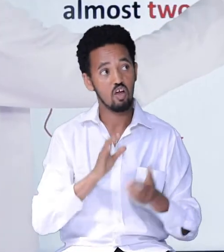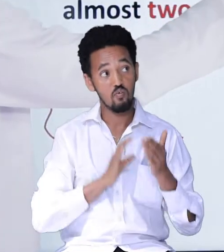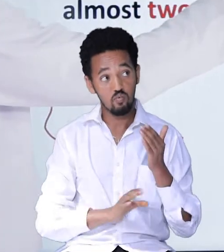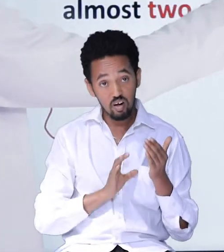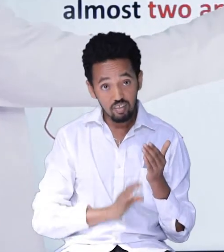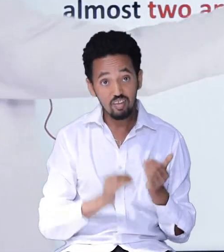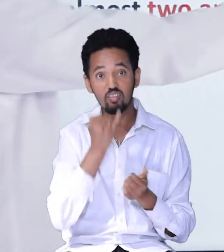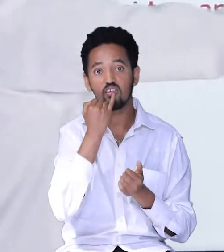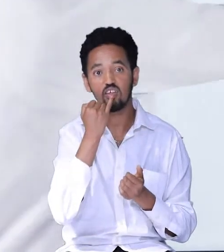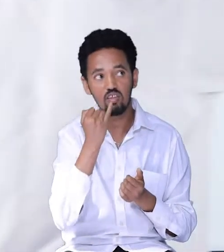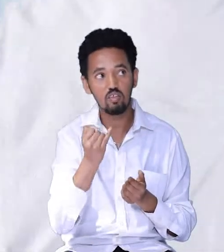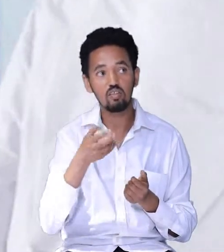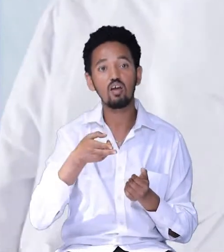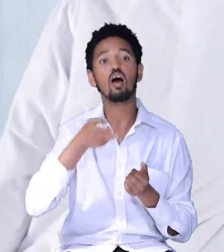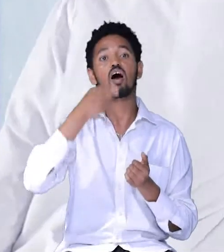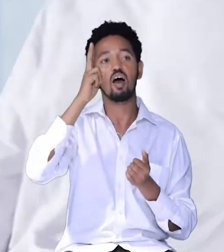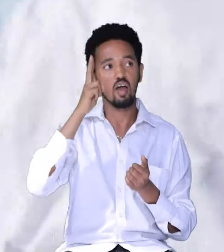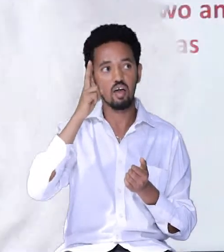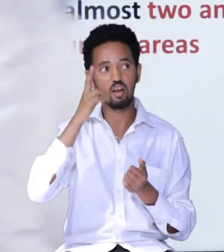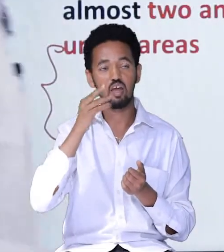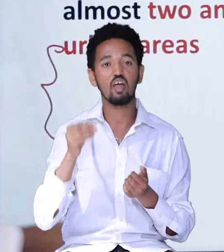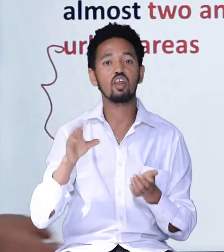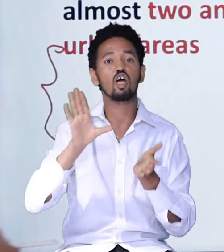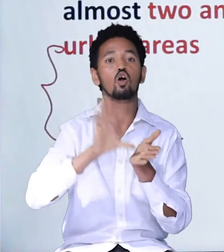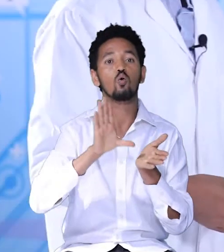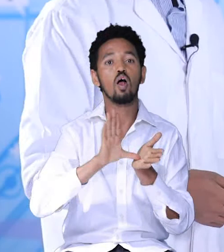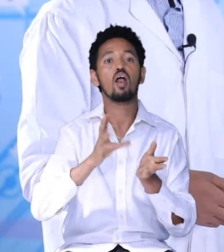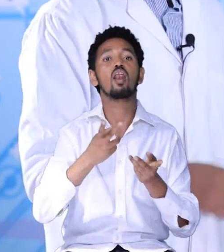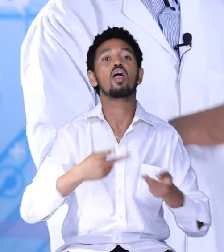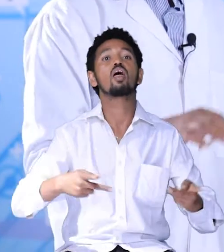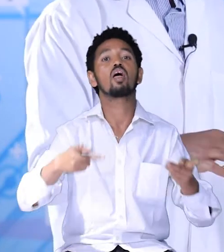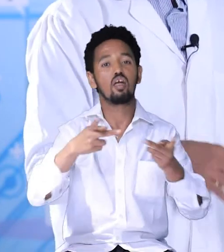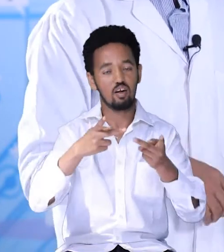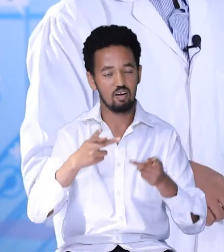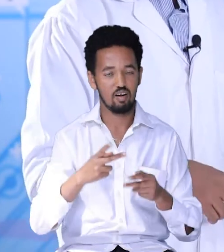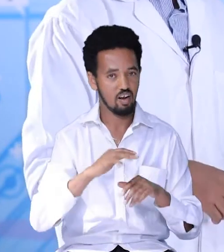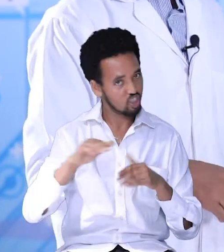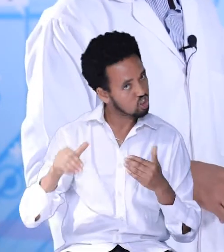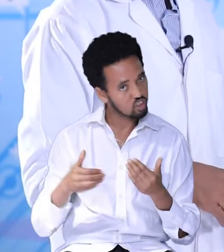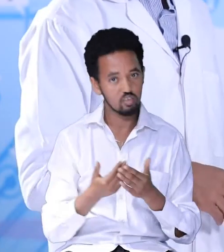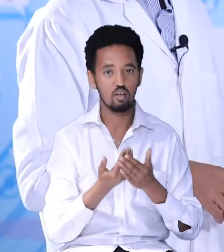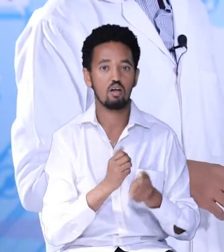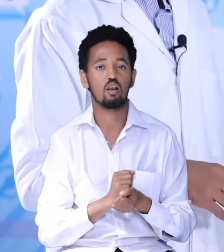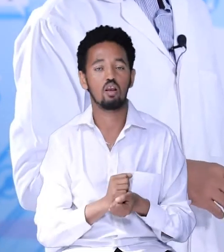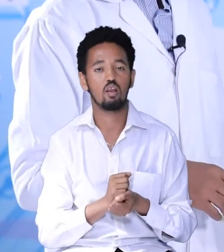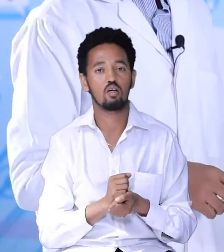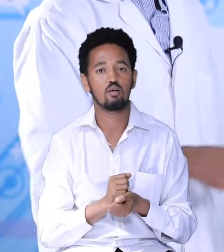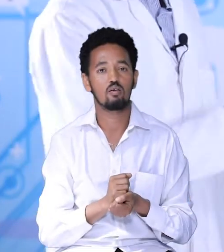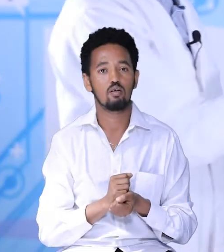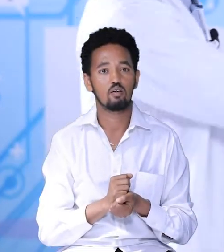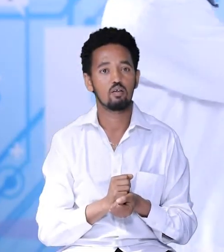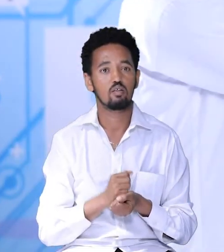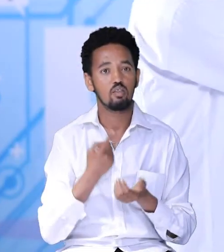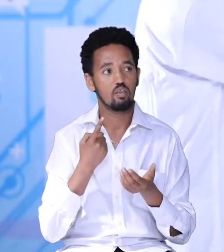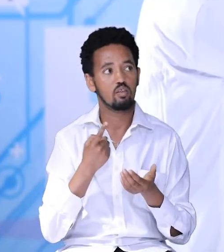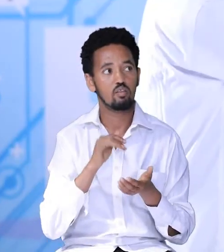fertility is higher in the rural areas in general. than the